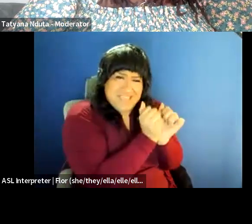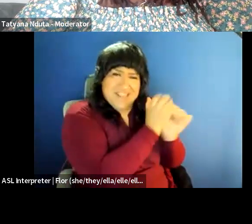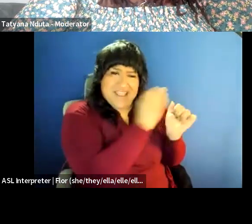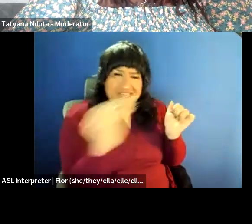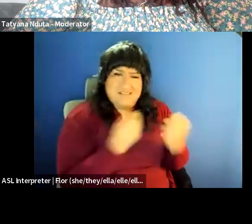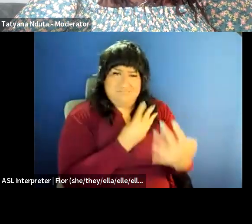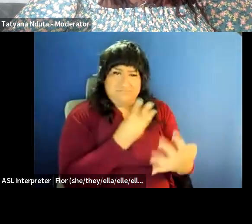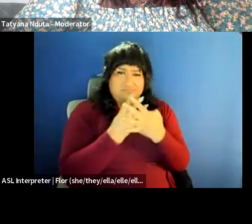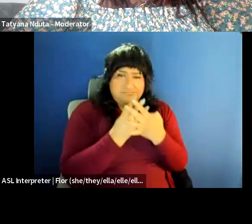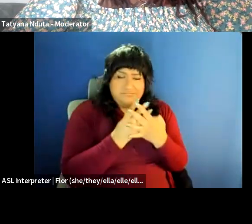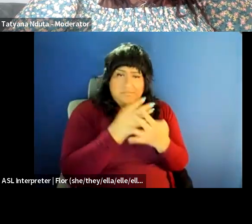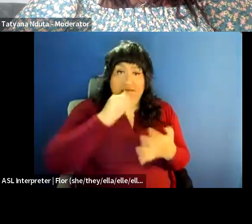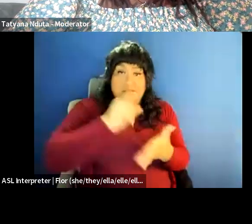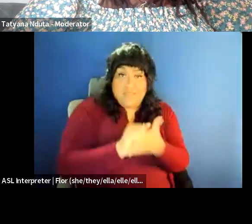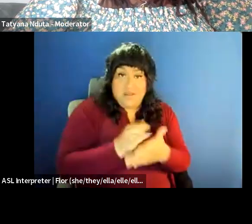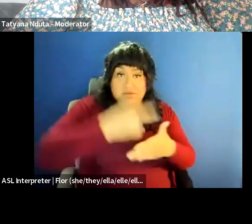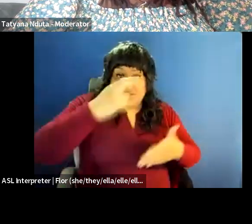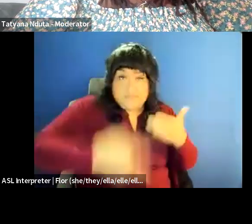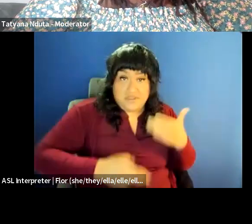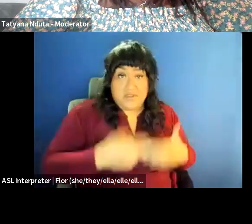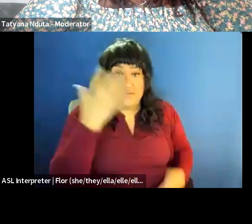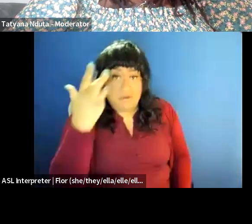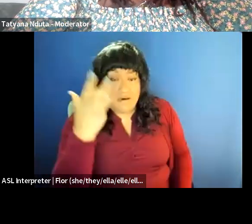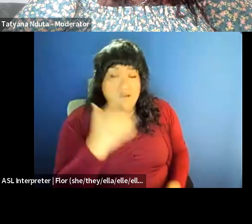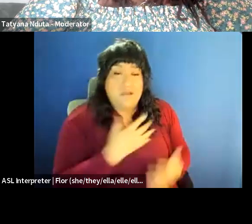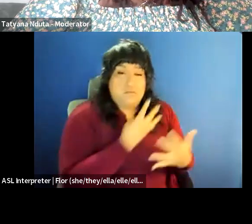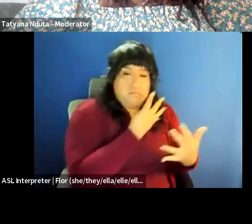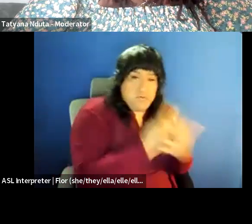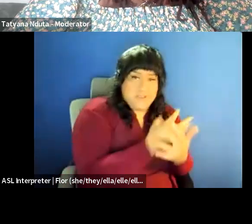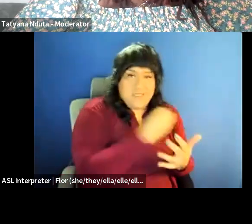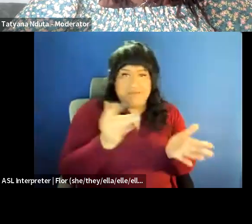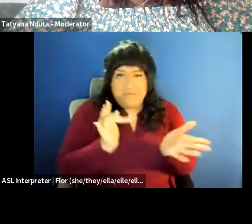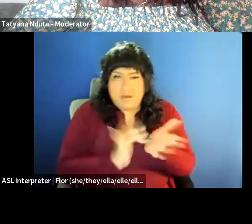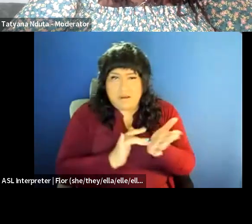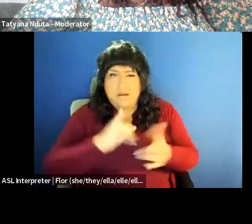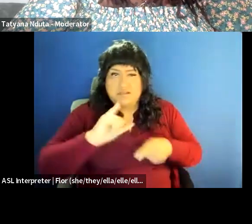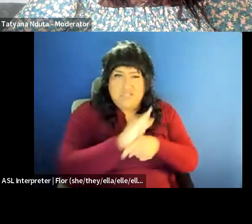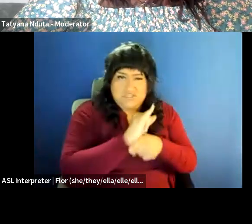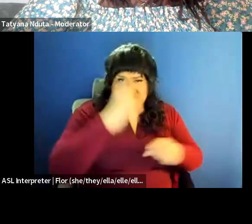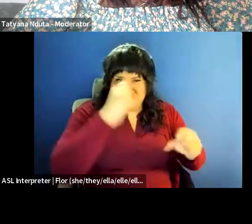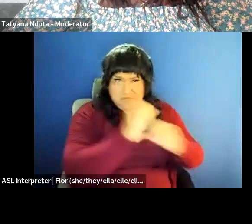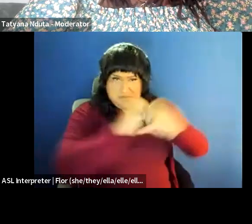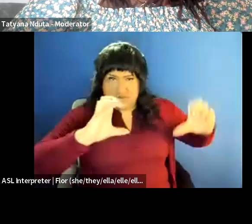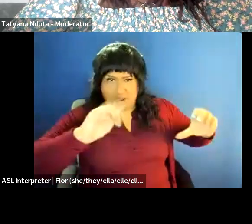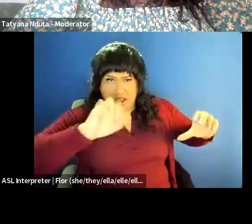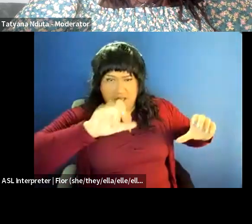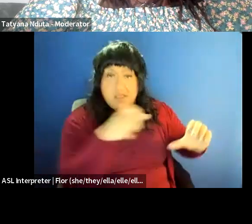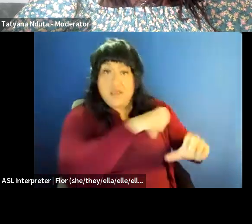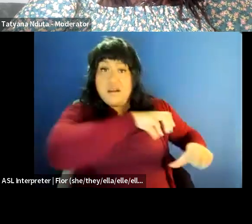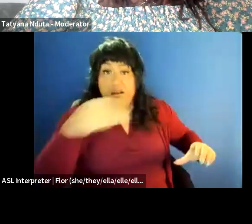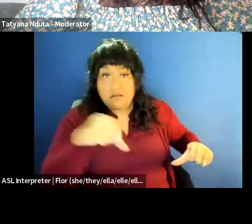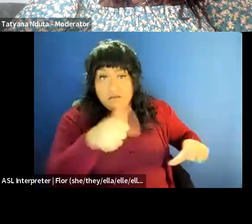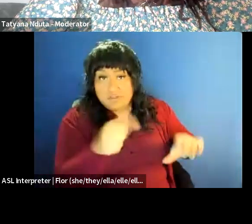a result of the prison and medical industrial complex and other systems are seen as